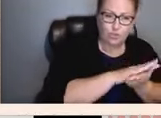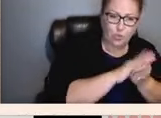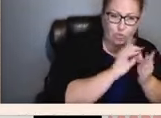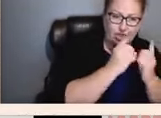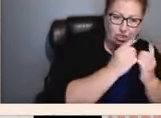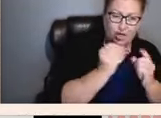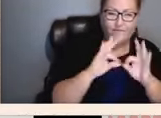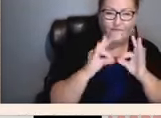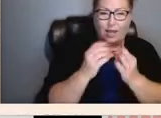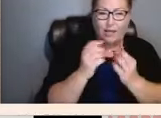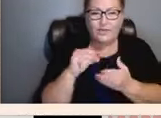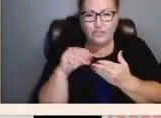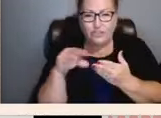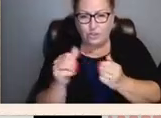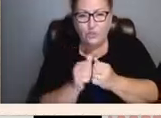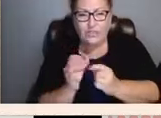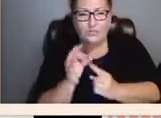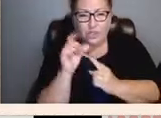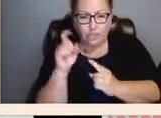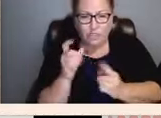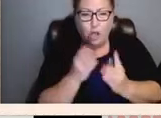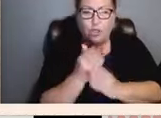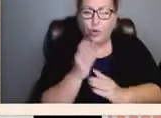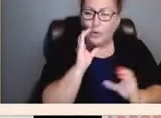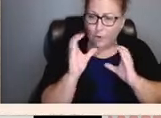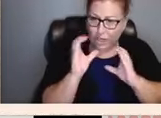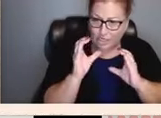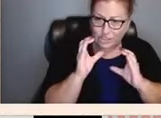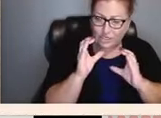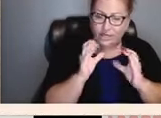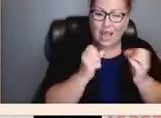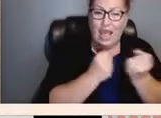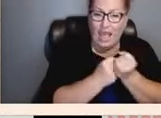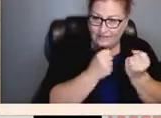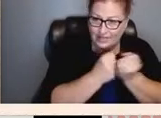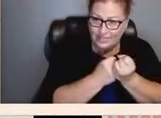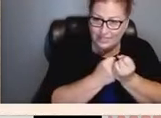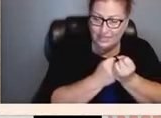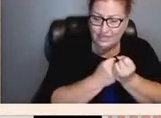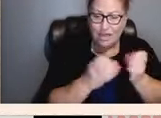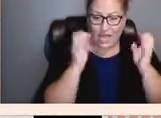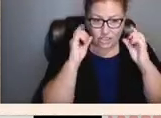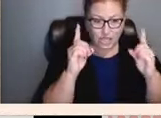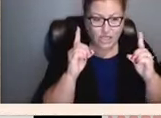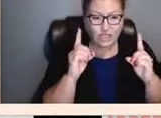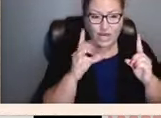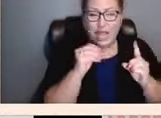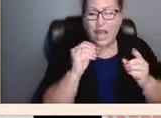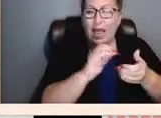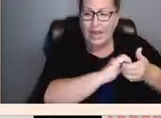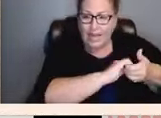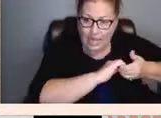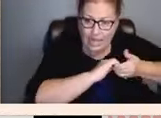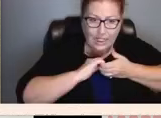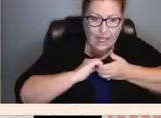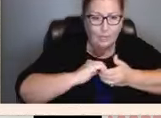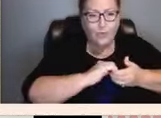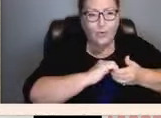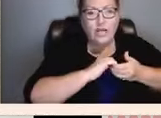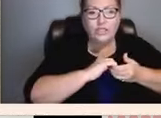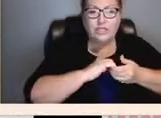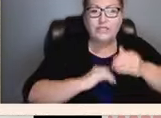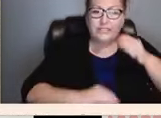with special needs through communication, advocacy, education, and collaboration